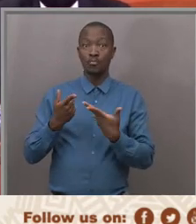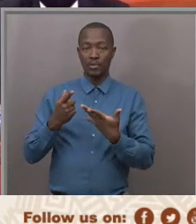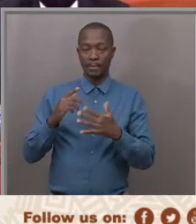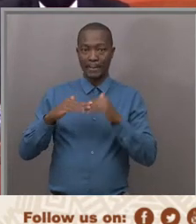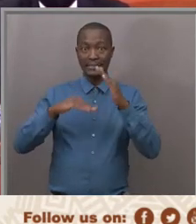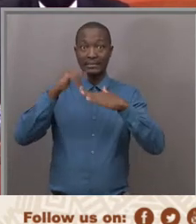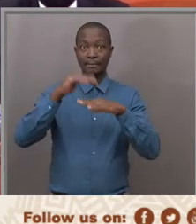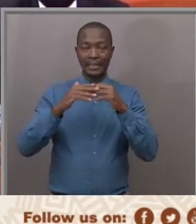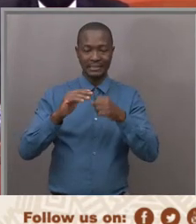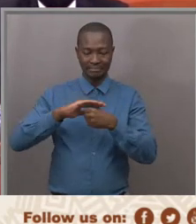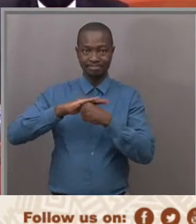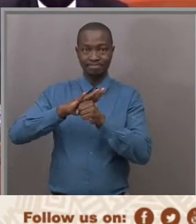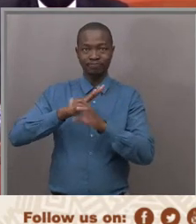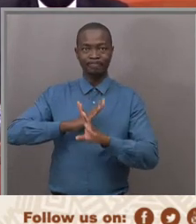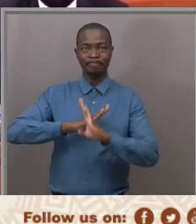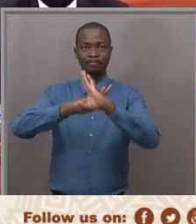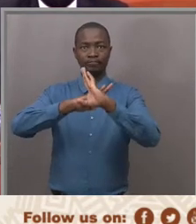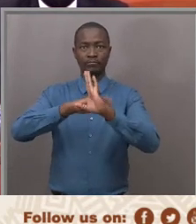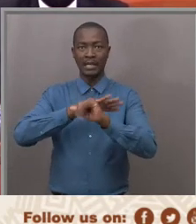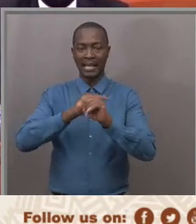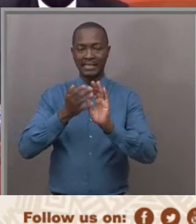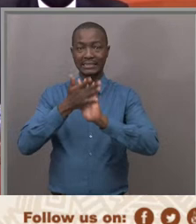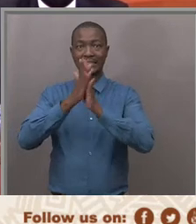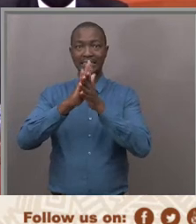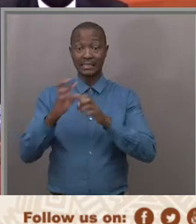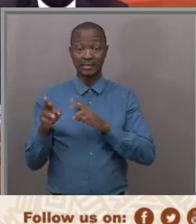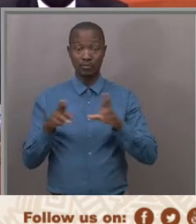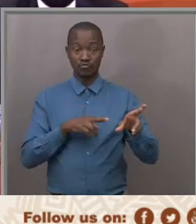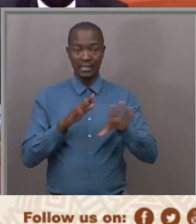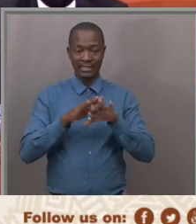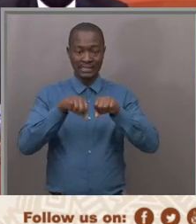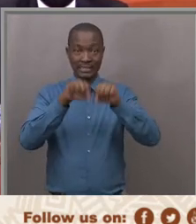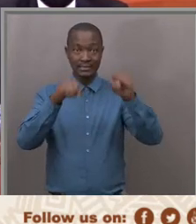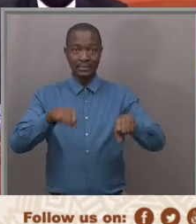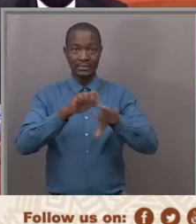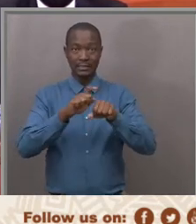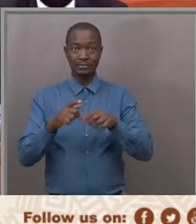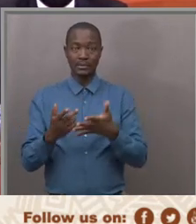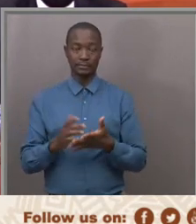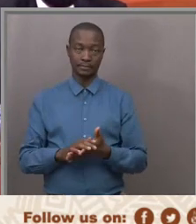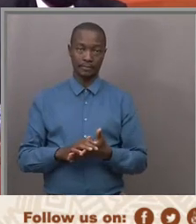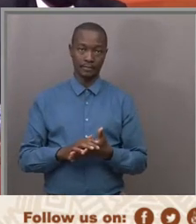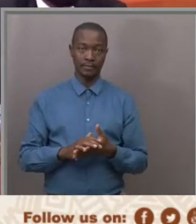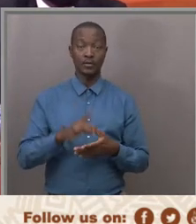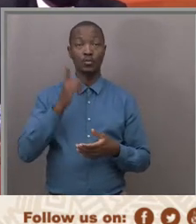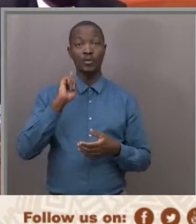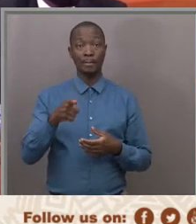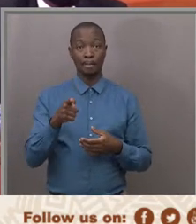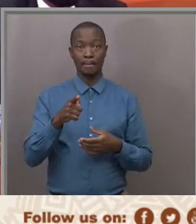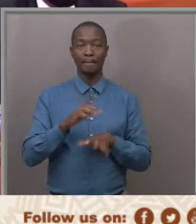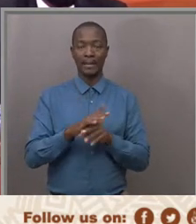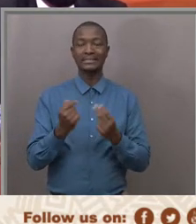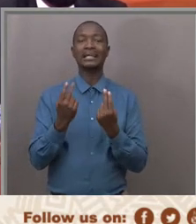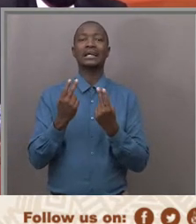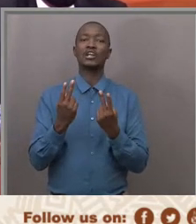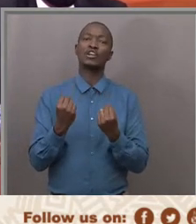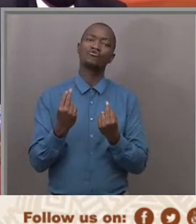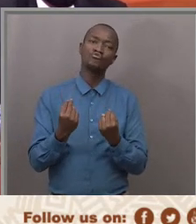as well as disaster-ready institutions and systems. And we have to embrace the new